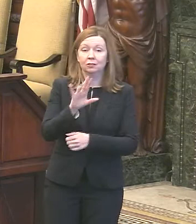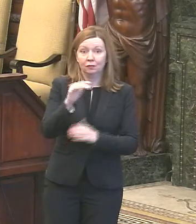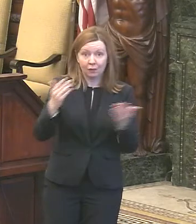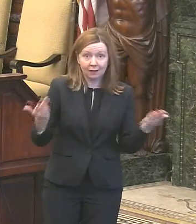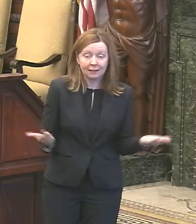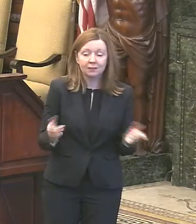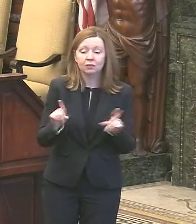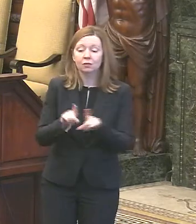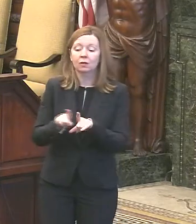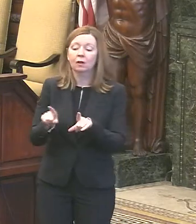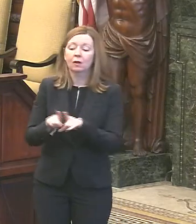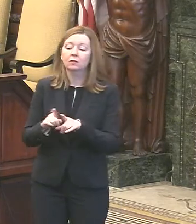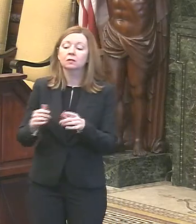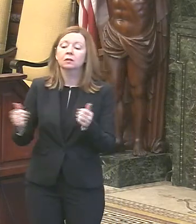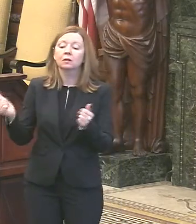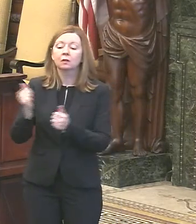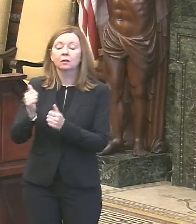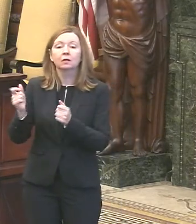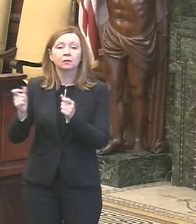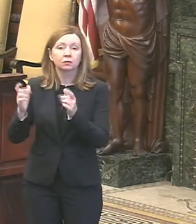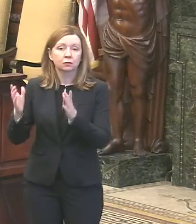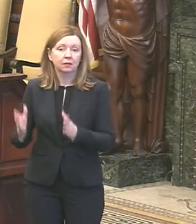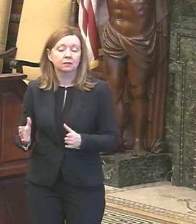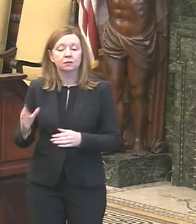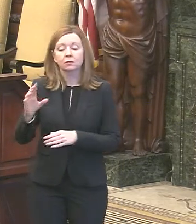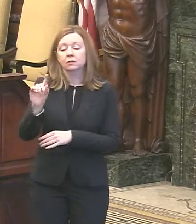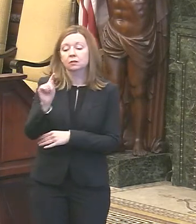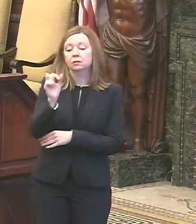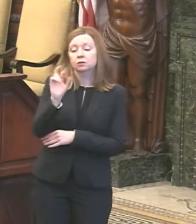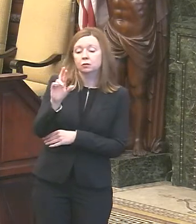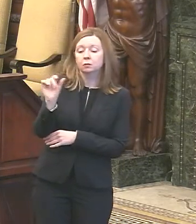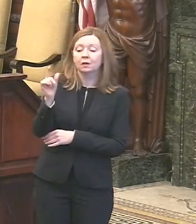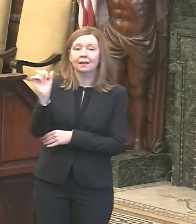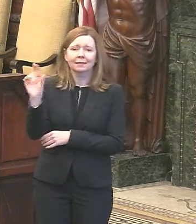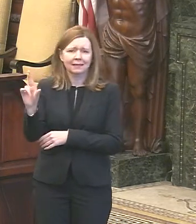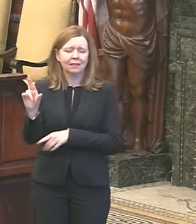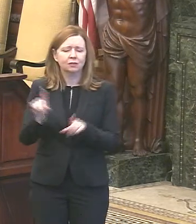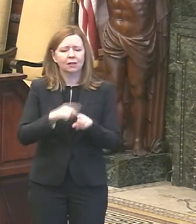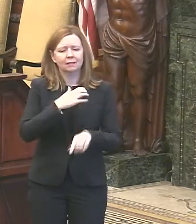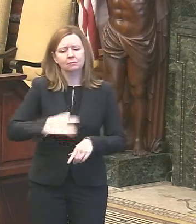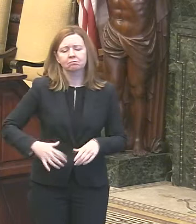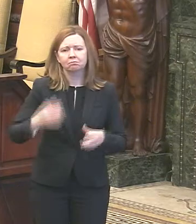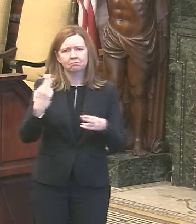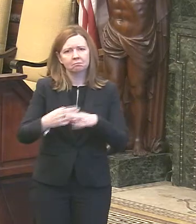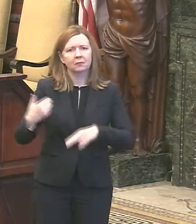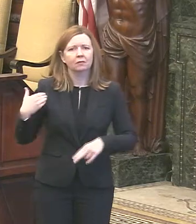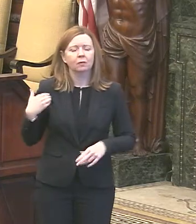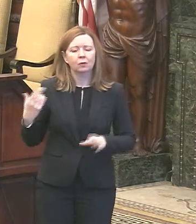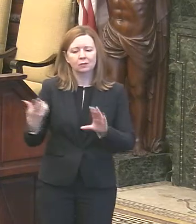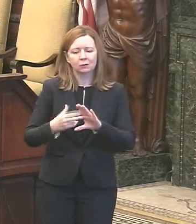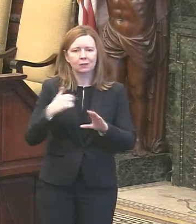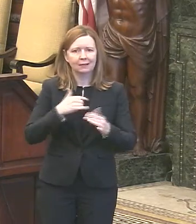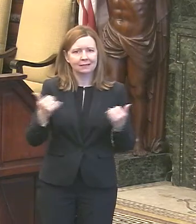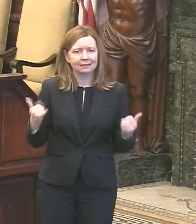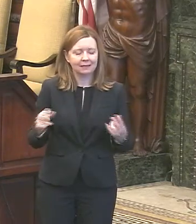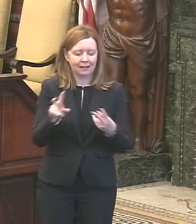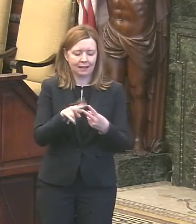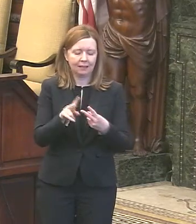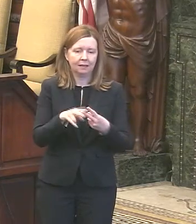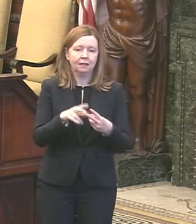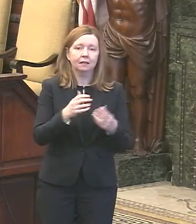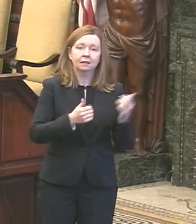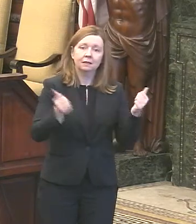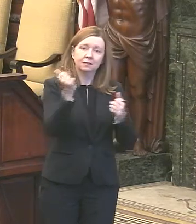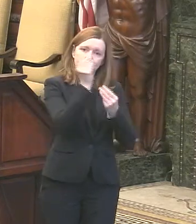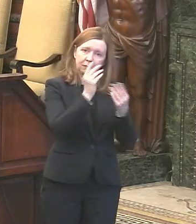by Managing Director Tumar Alexander. And as Mayor mentioned earlier, joining us today, we also have